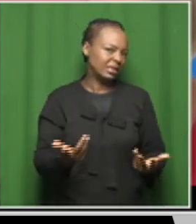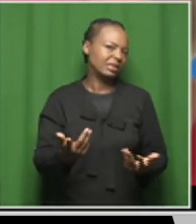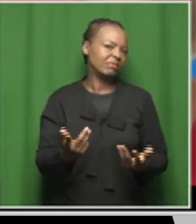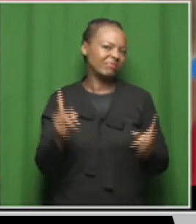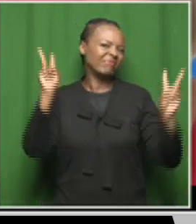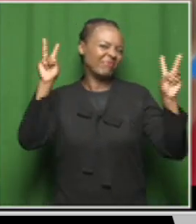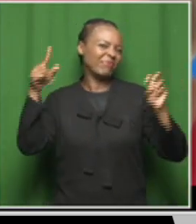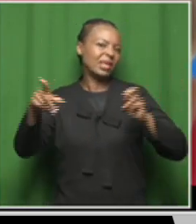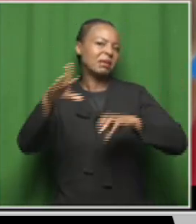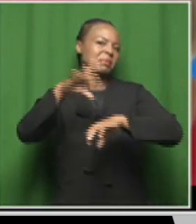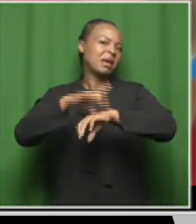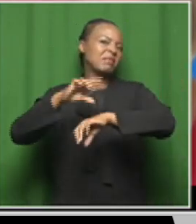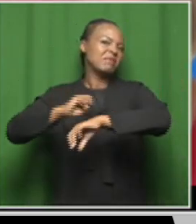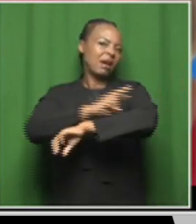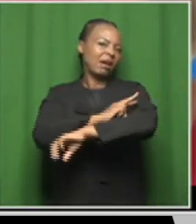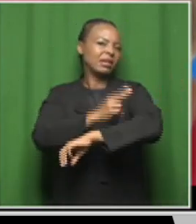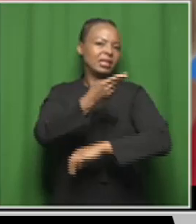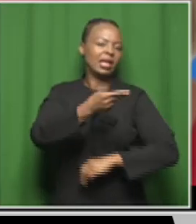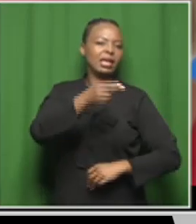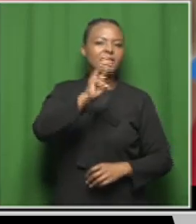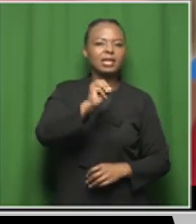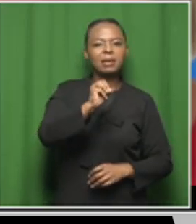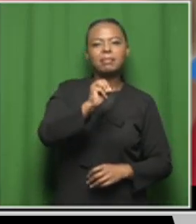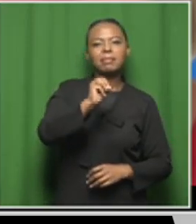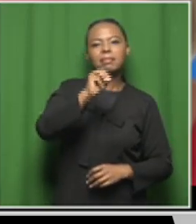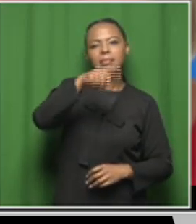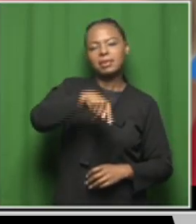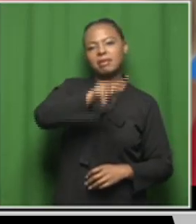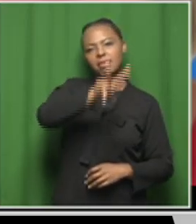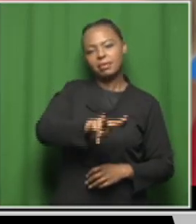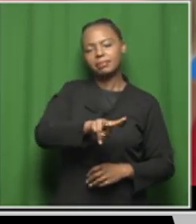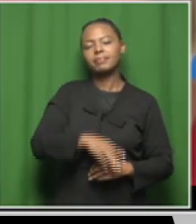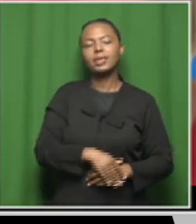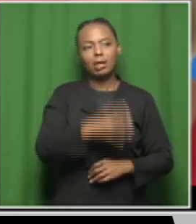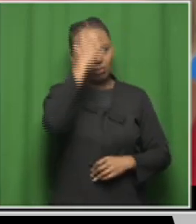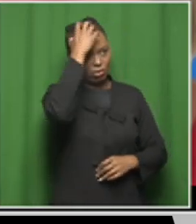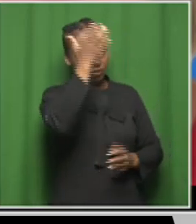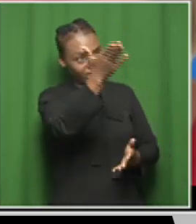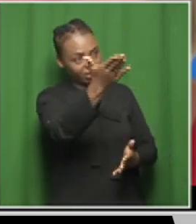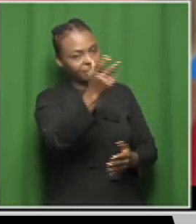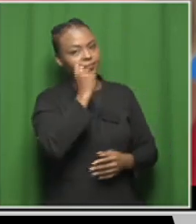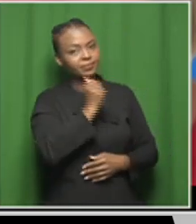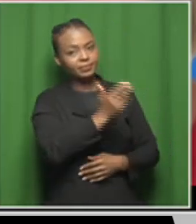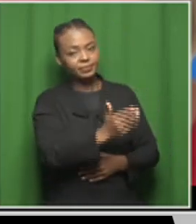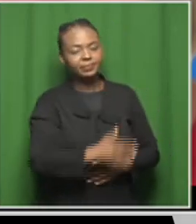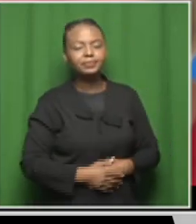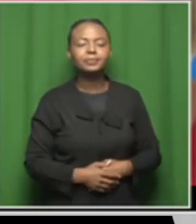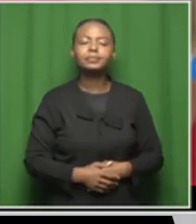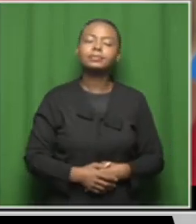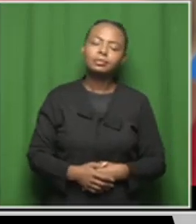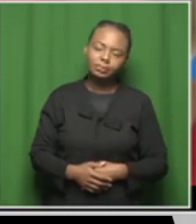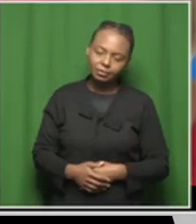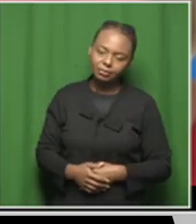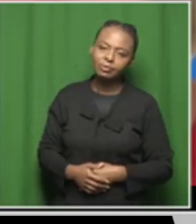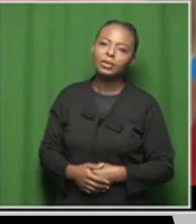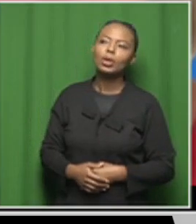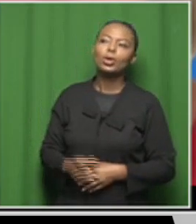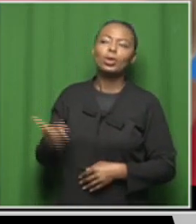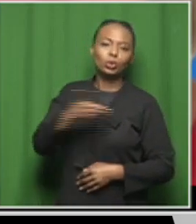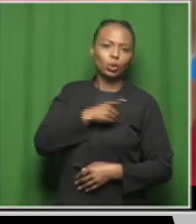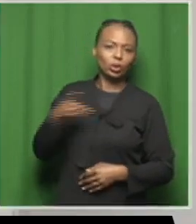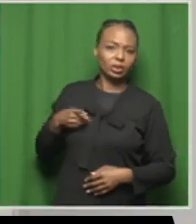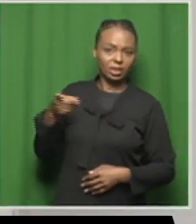HMPV, starting with Professor de Oliveira. Okay, thank you. As Dr. Belinda